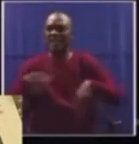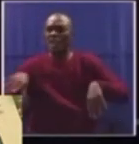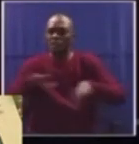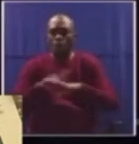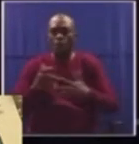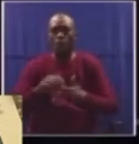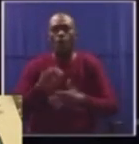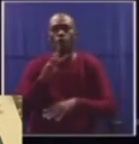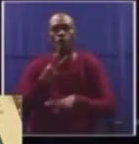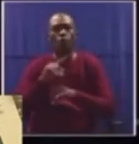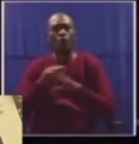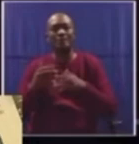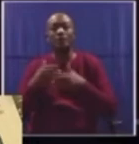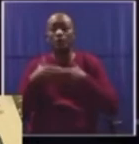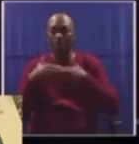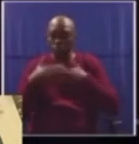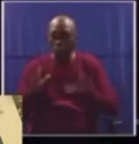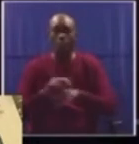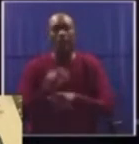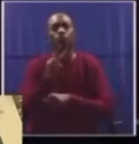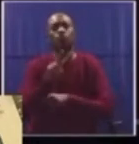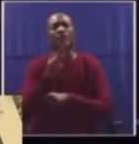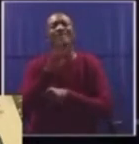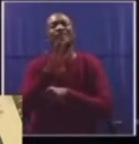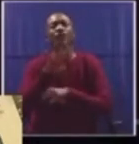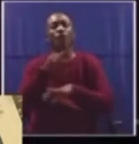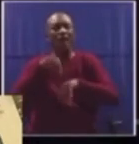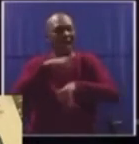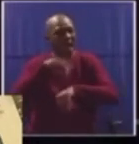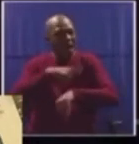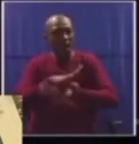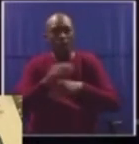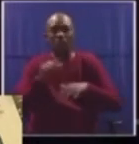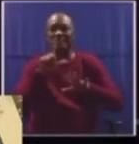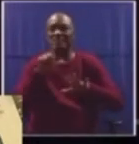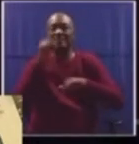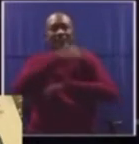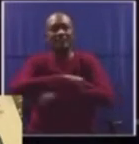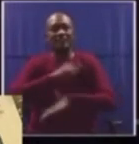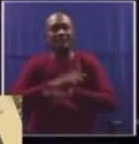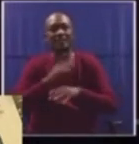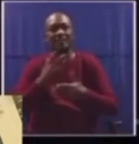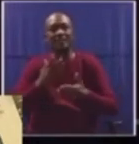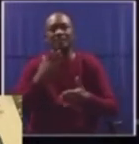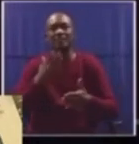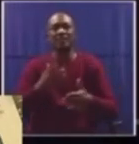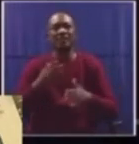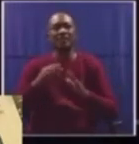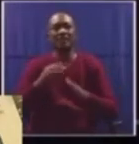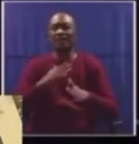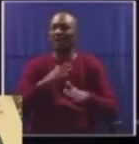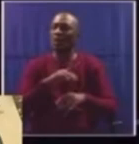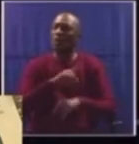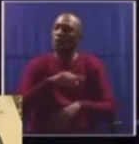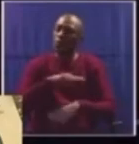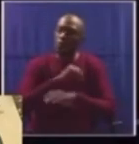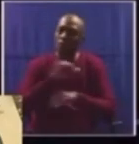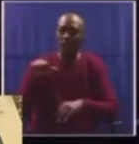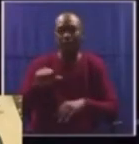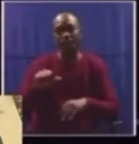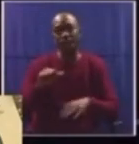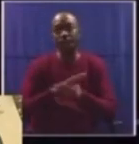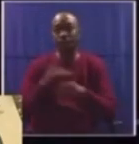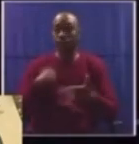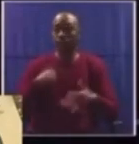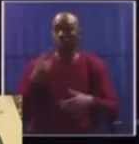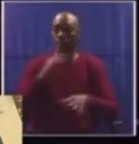them open for 24/7 and 7 days a week. Absorb all nurses that are sitting at home with qualifications. In-source all cleaners